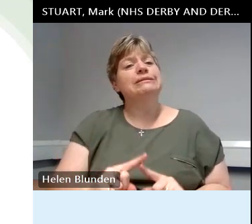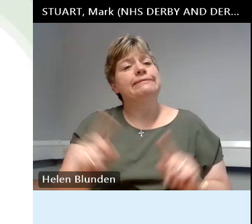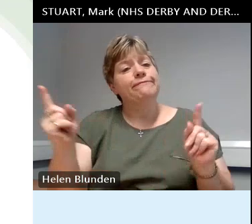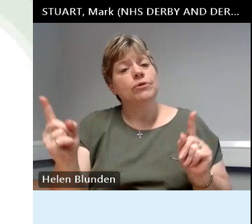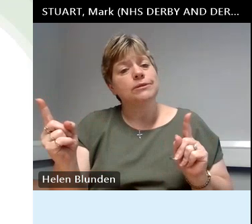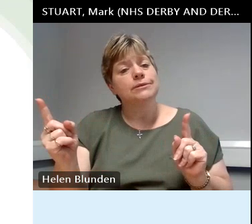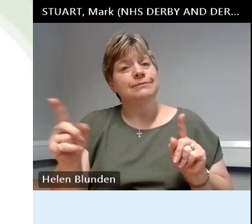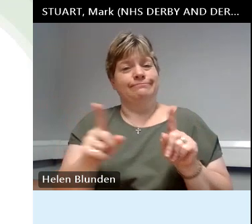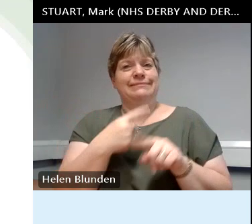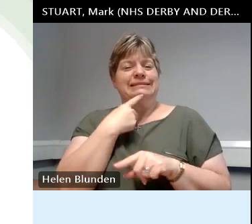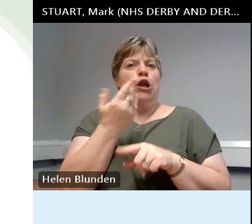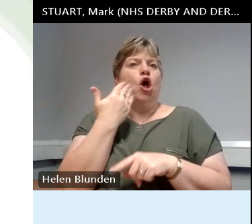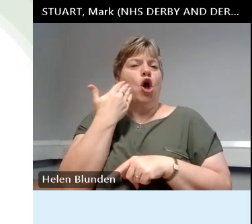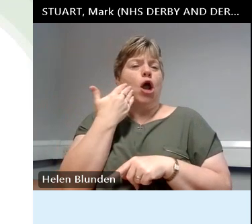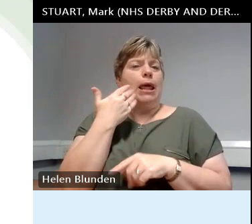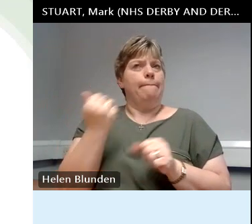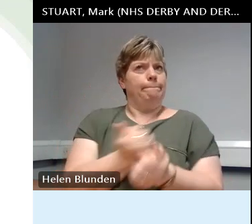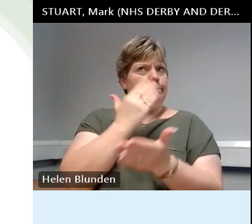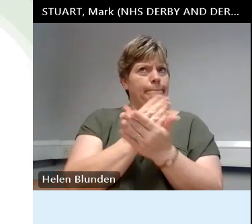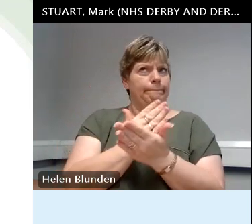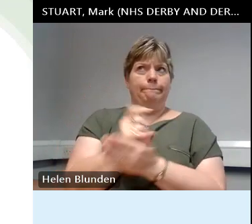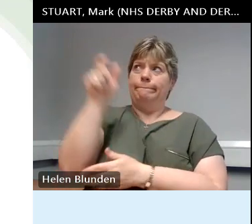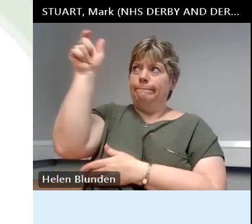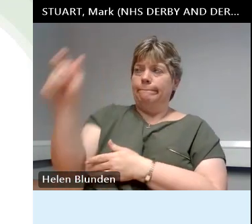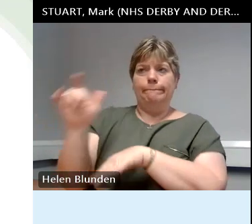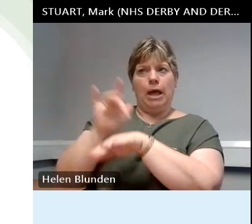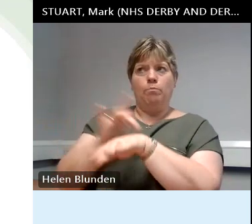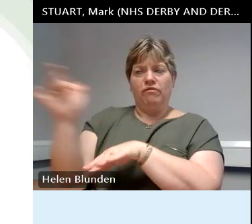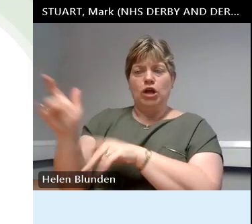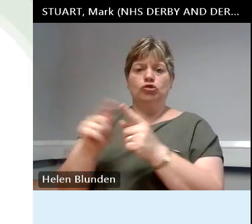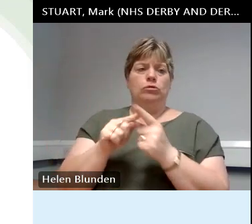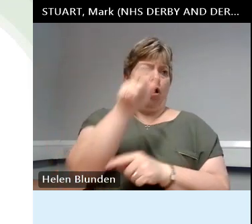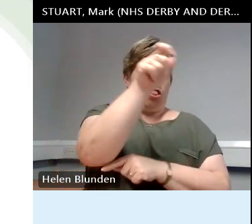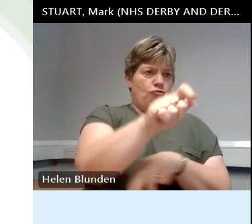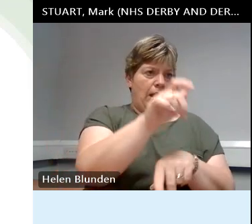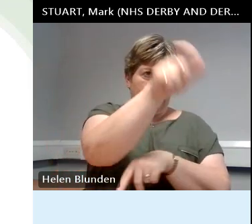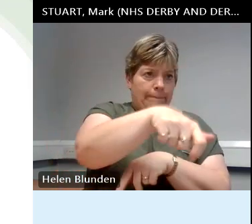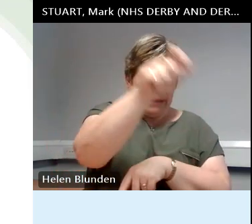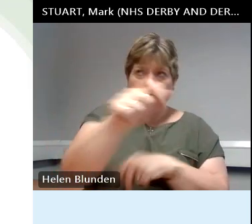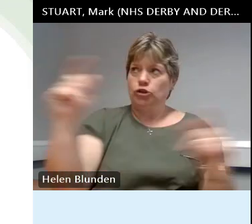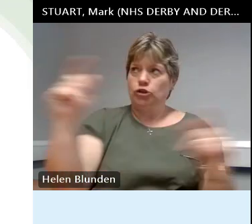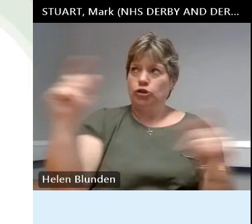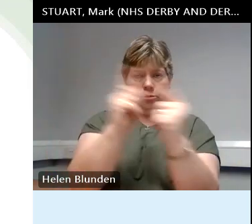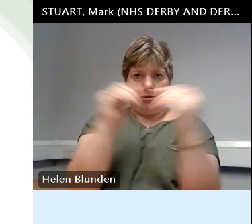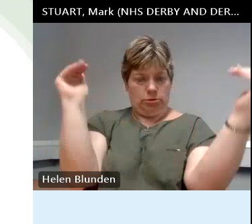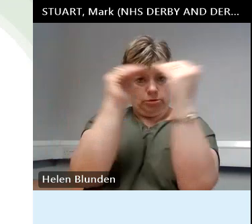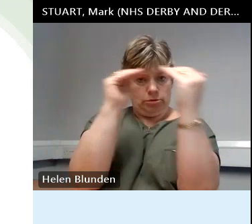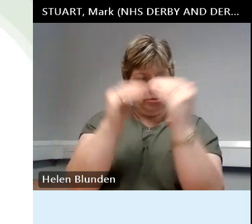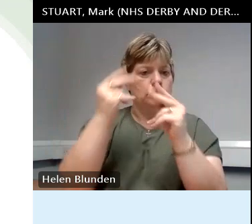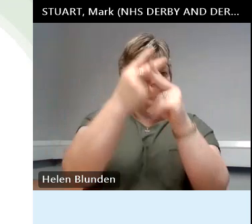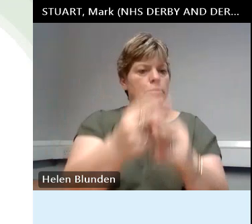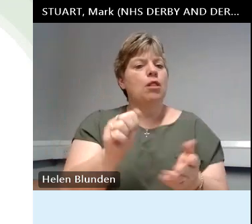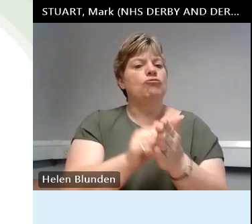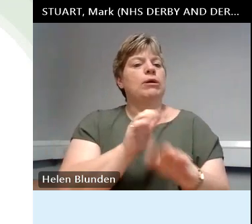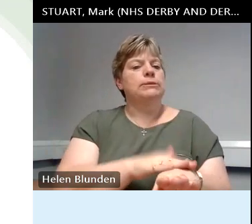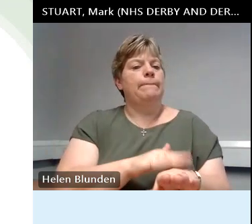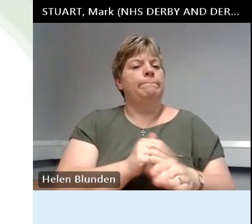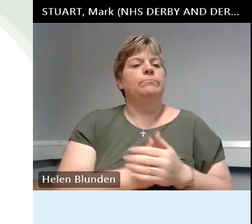said earlier, we want to make sure that we've got the right professionals, the right patients, and the right care at the right time.